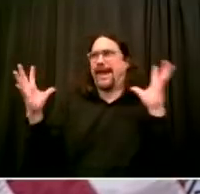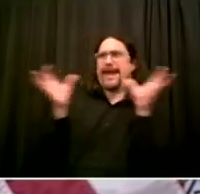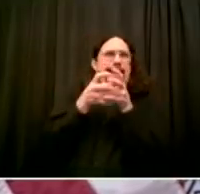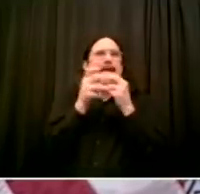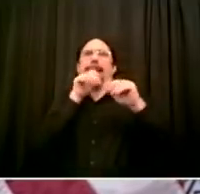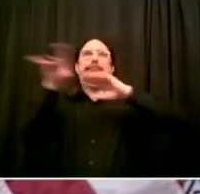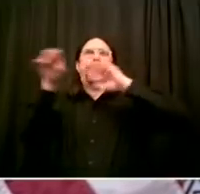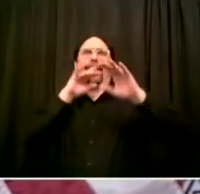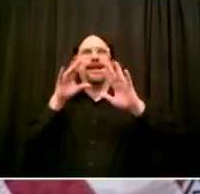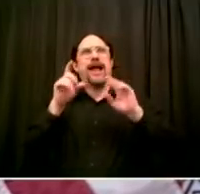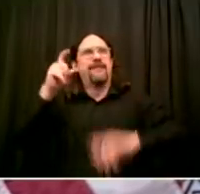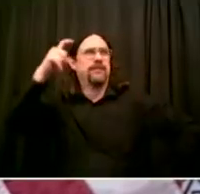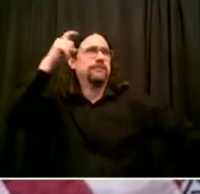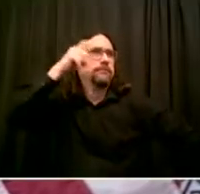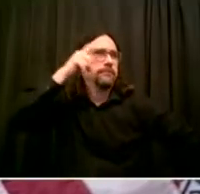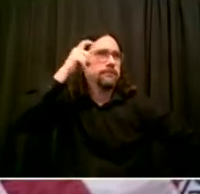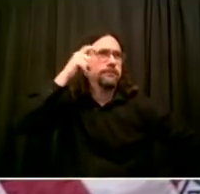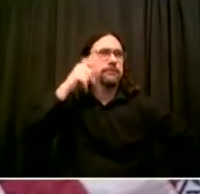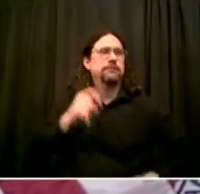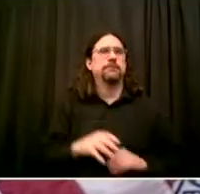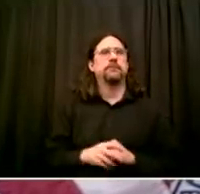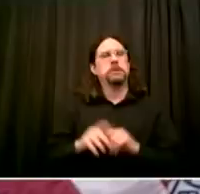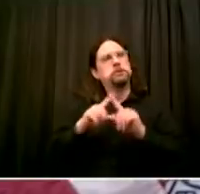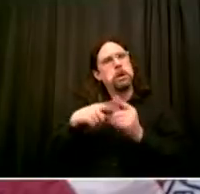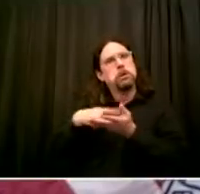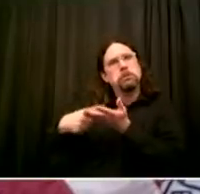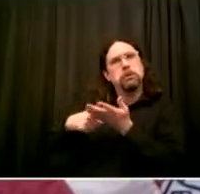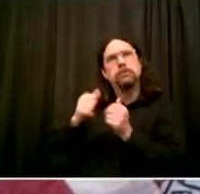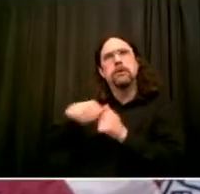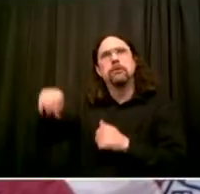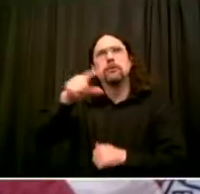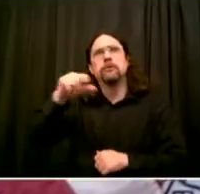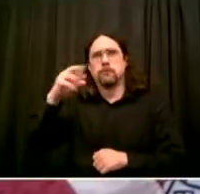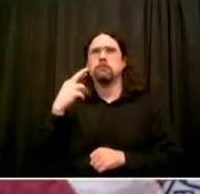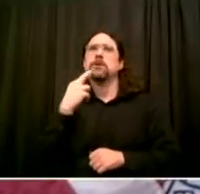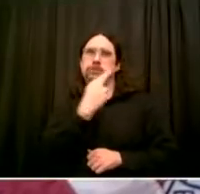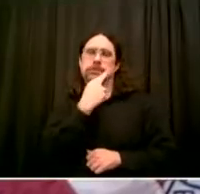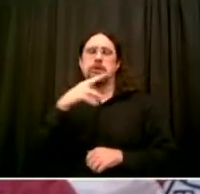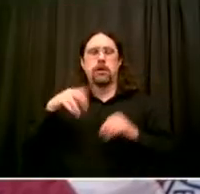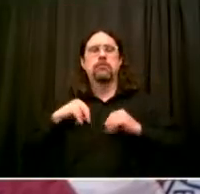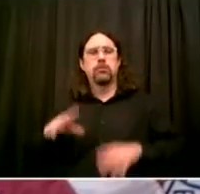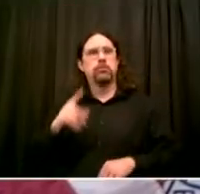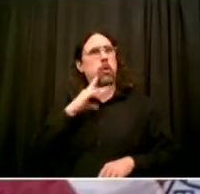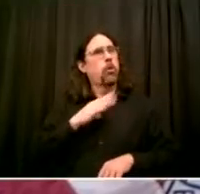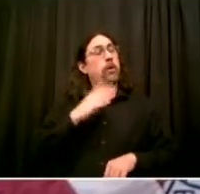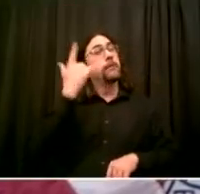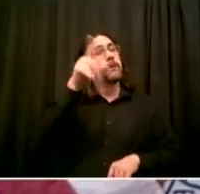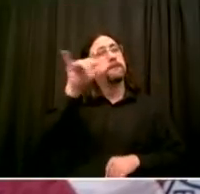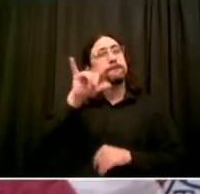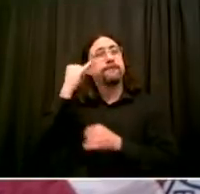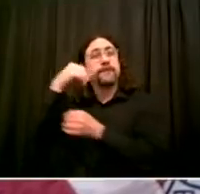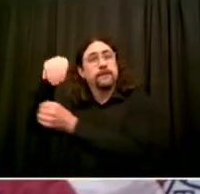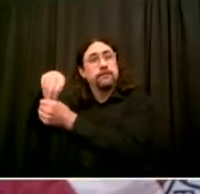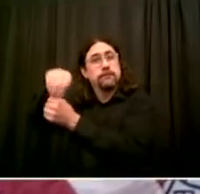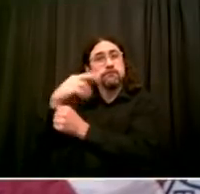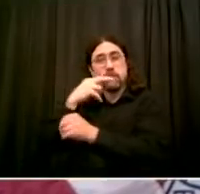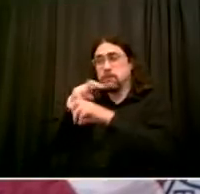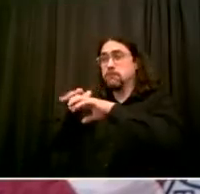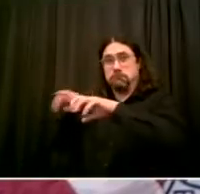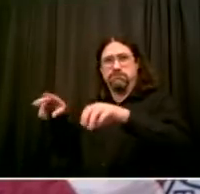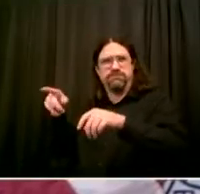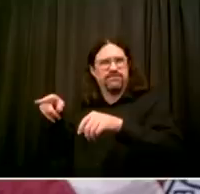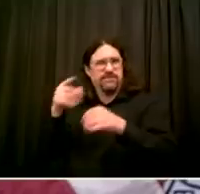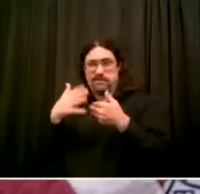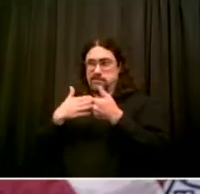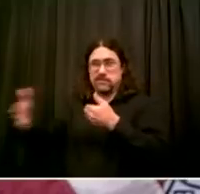soon. Next, we have Gersh from Streets Blog. Mr. Mayor, thank you for taking the call. How are you doing?